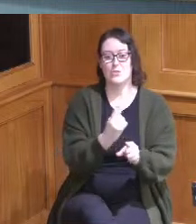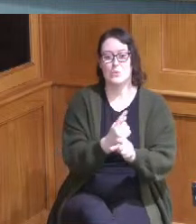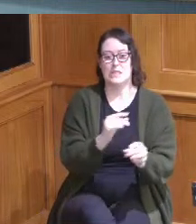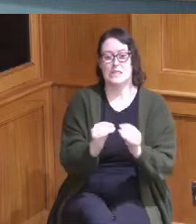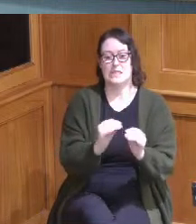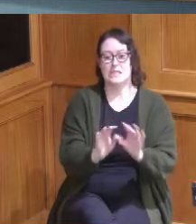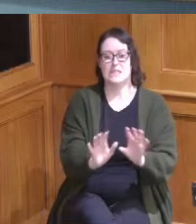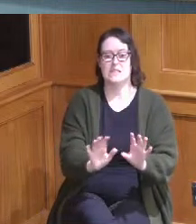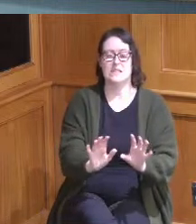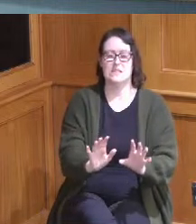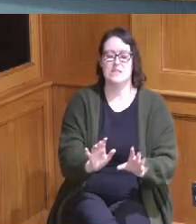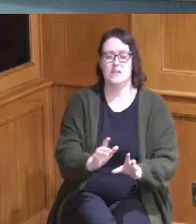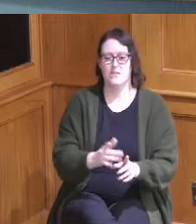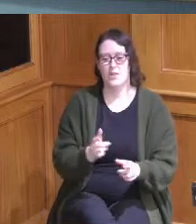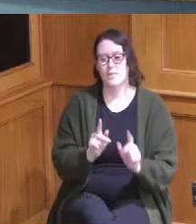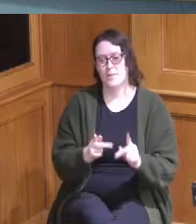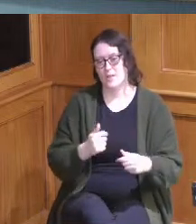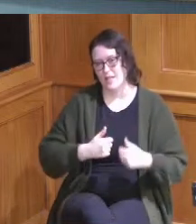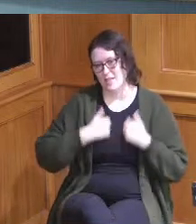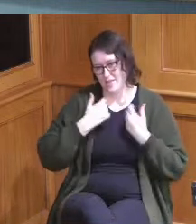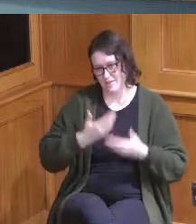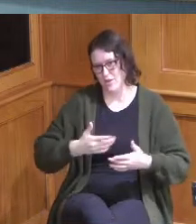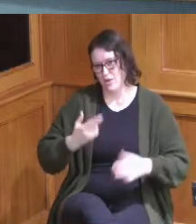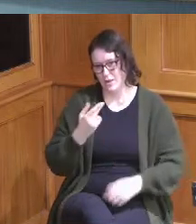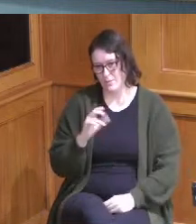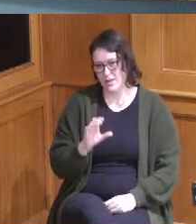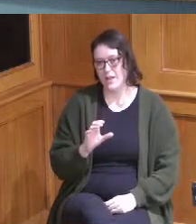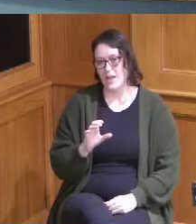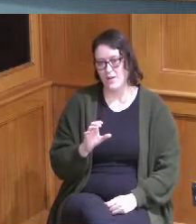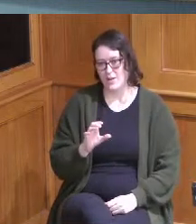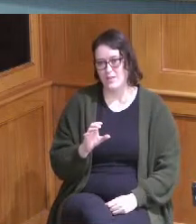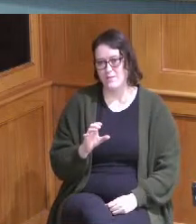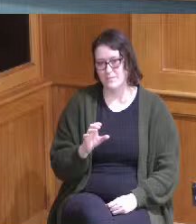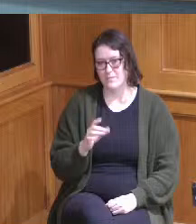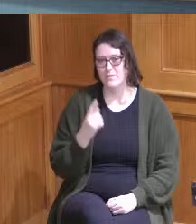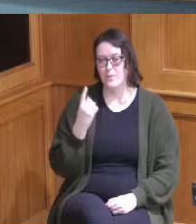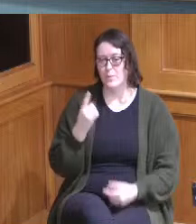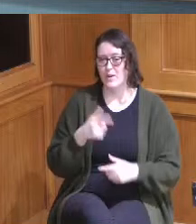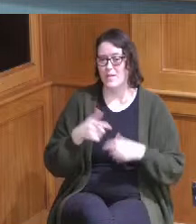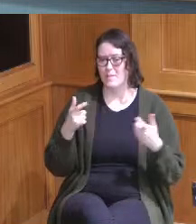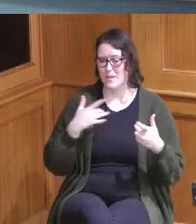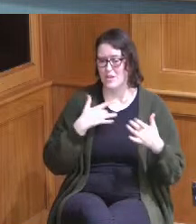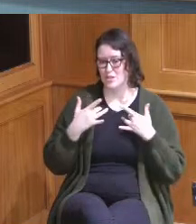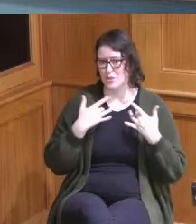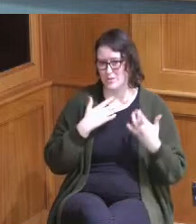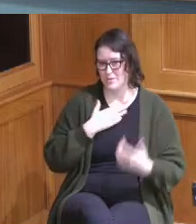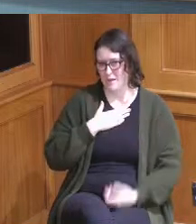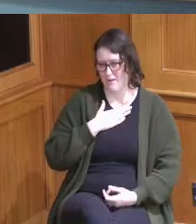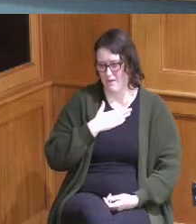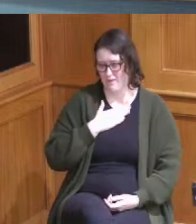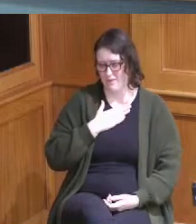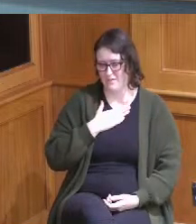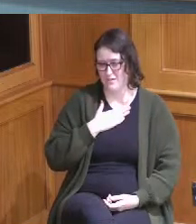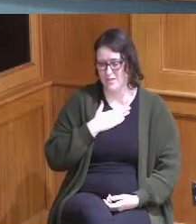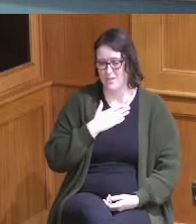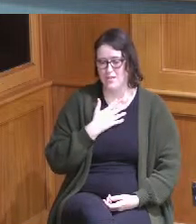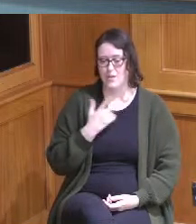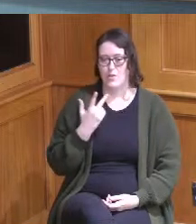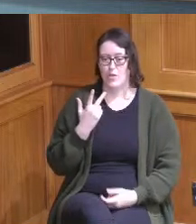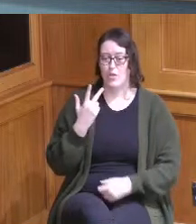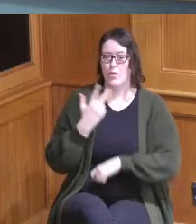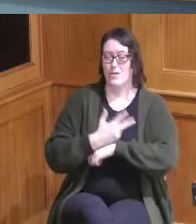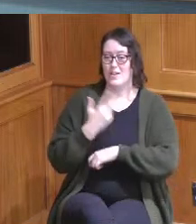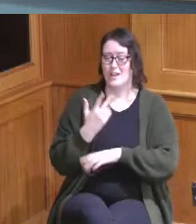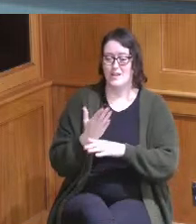and fix it for the residents of Hamilton County. One of the big concerns I had was that for 3